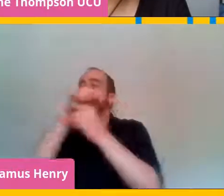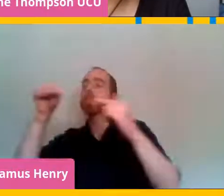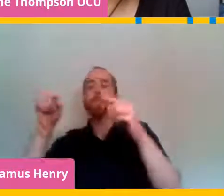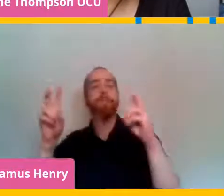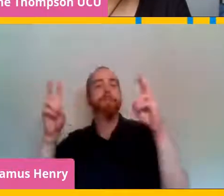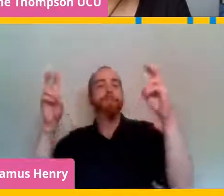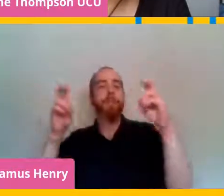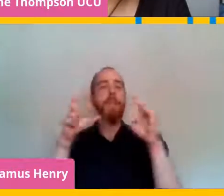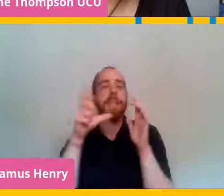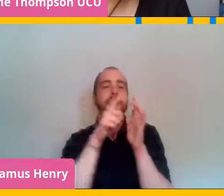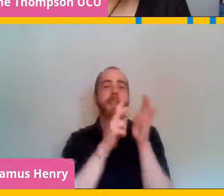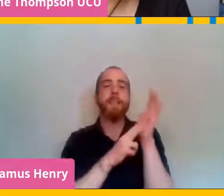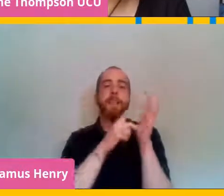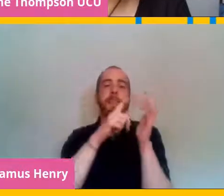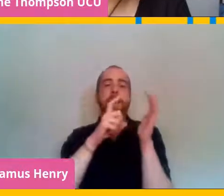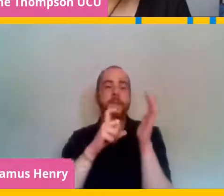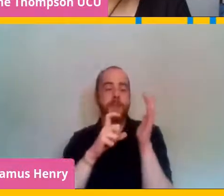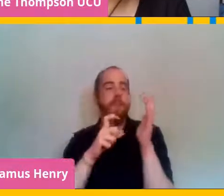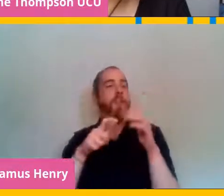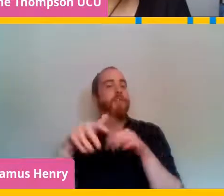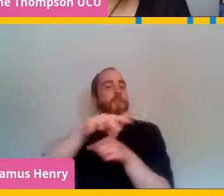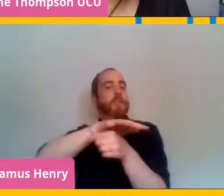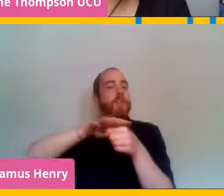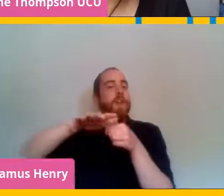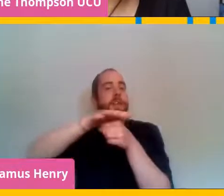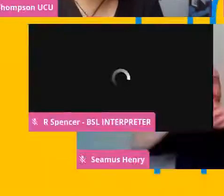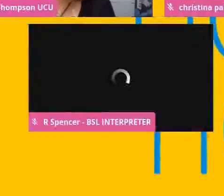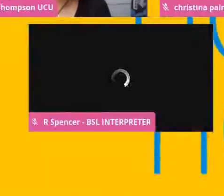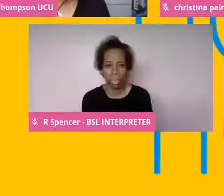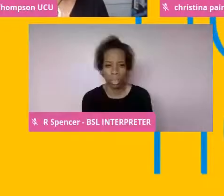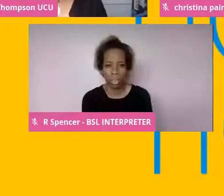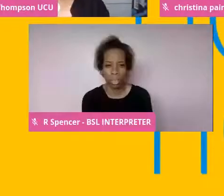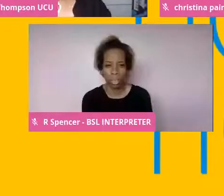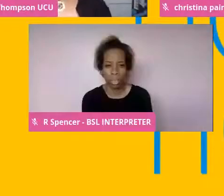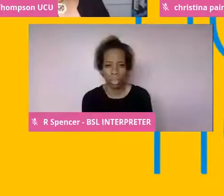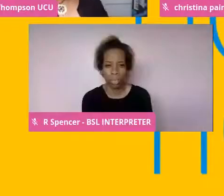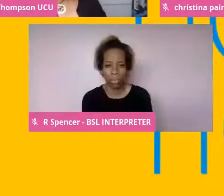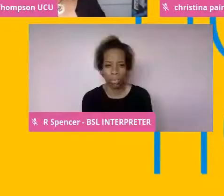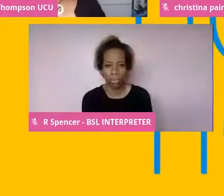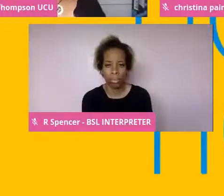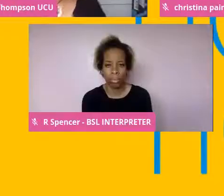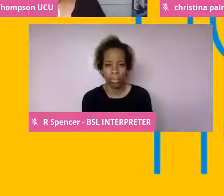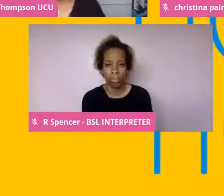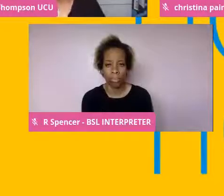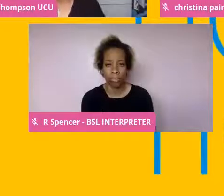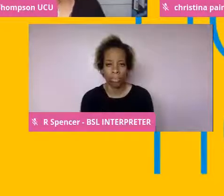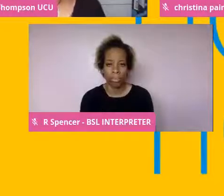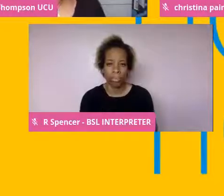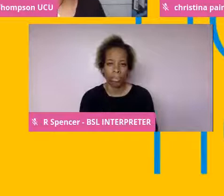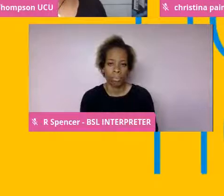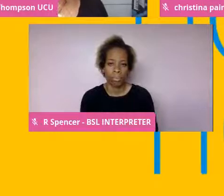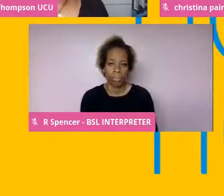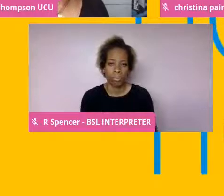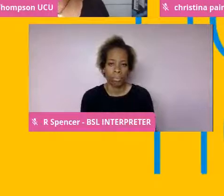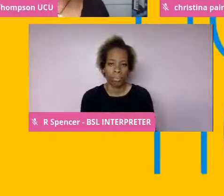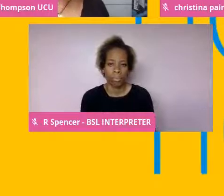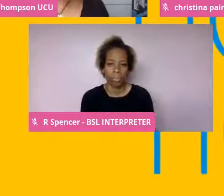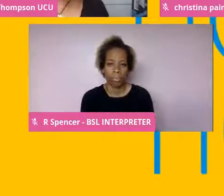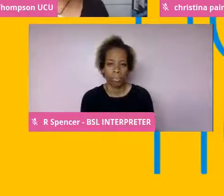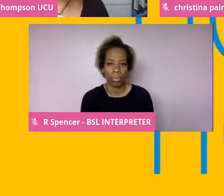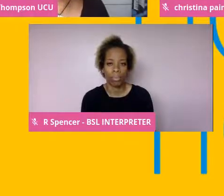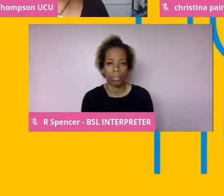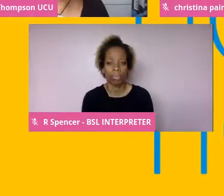colleges are supposed to be part of, a civic society. They're supposed to have a civic mission. So are we going to just let it